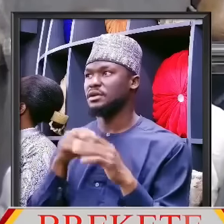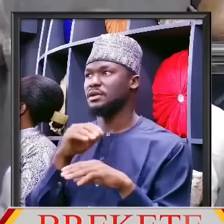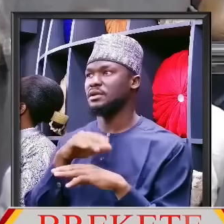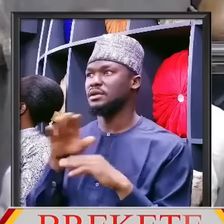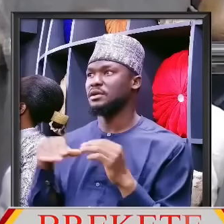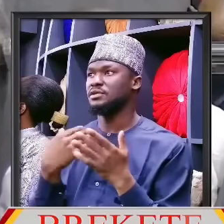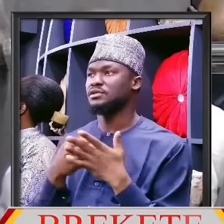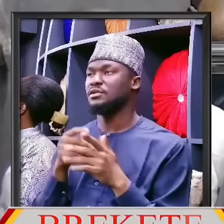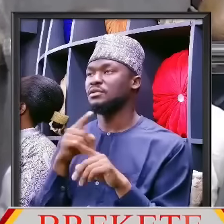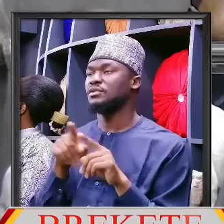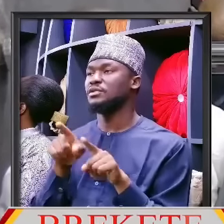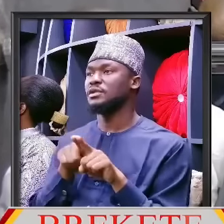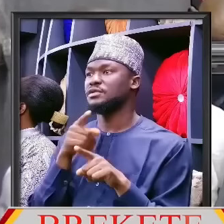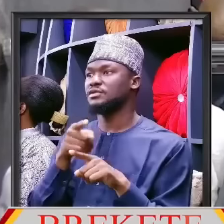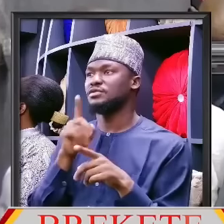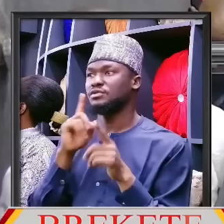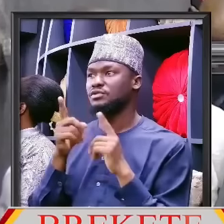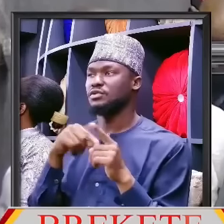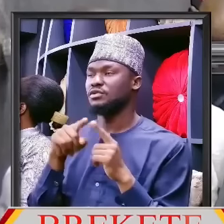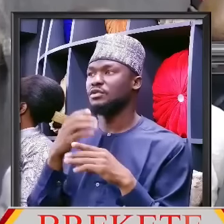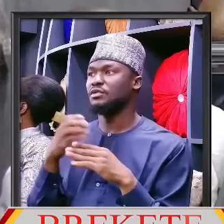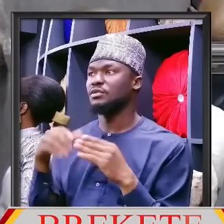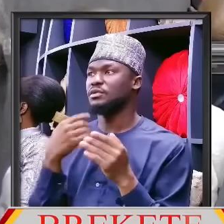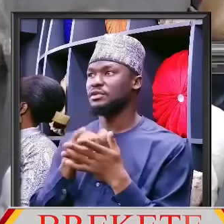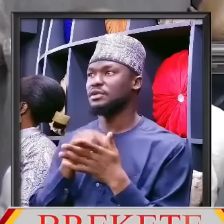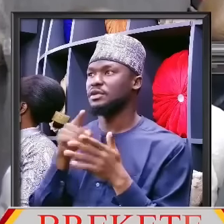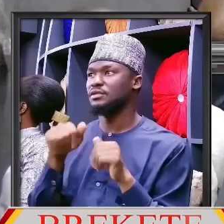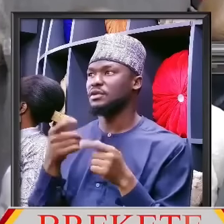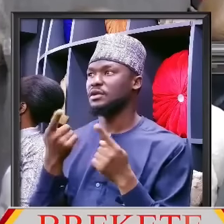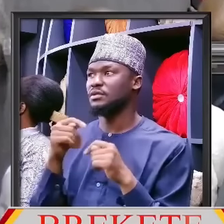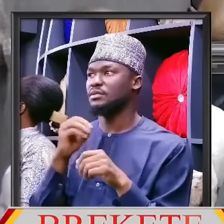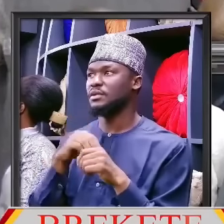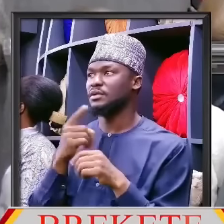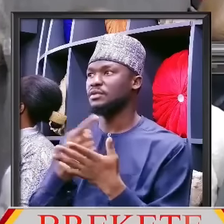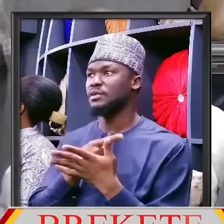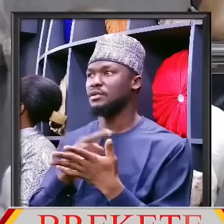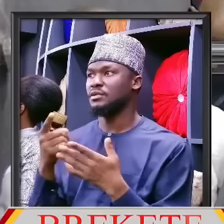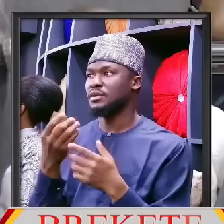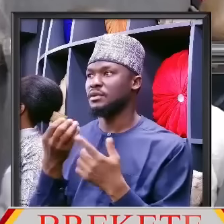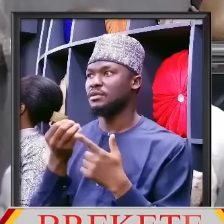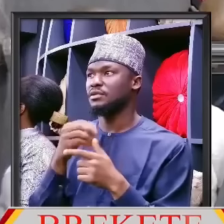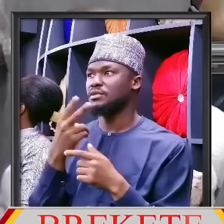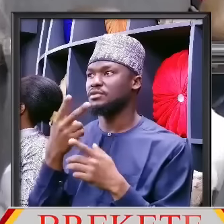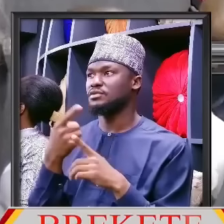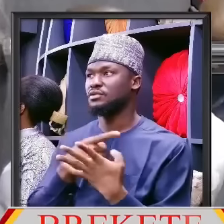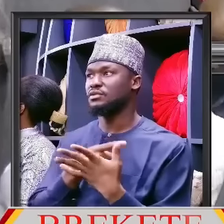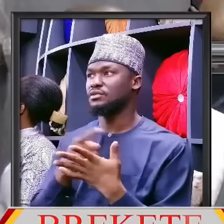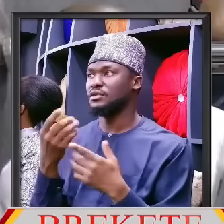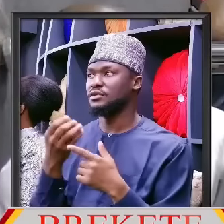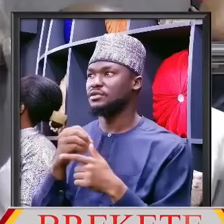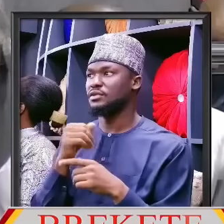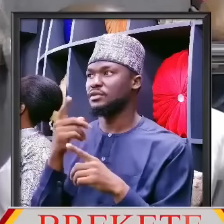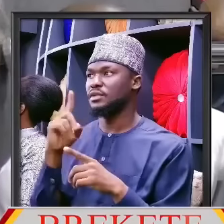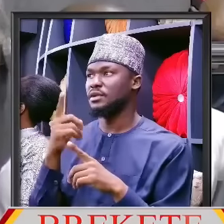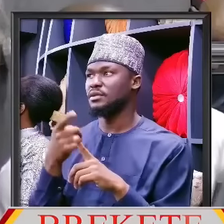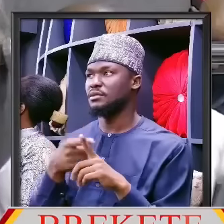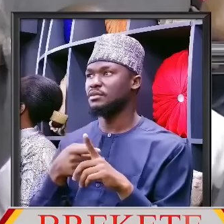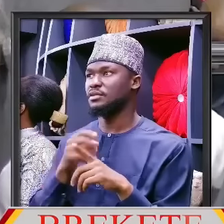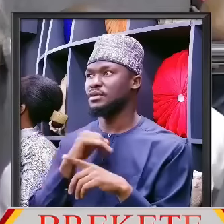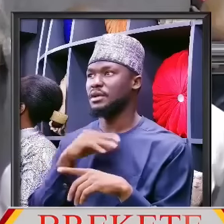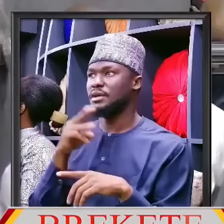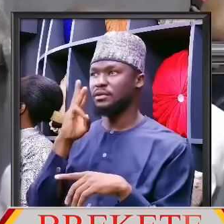all, but as you talk and when you they conclude them, you say if it come under 1 week, if it come under 2 weeks, if it come under a month,